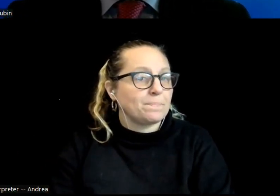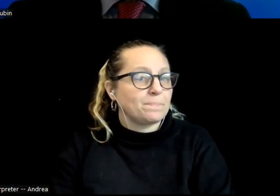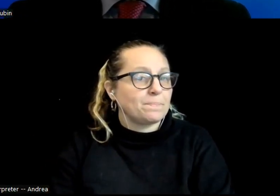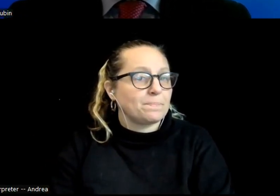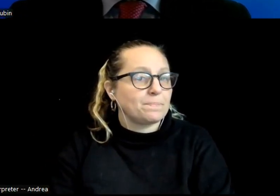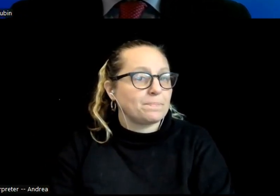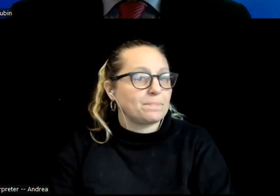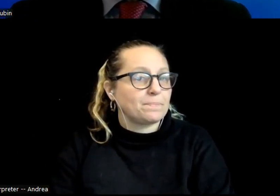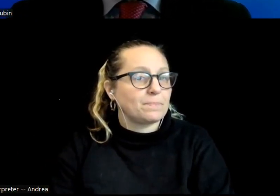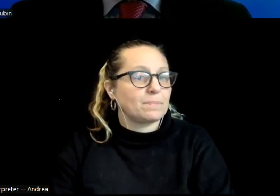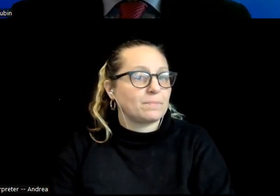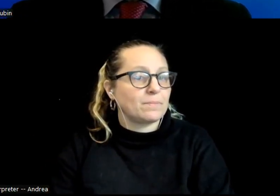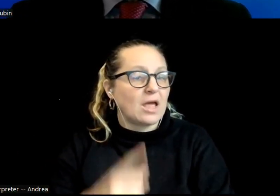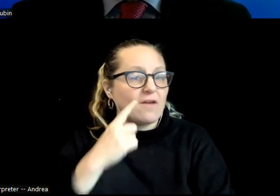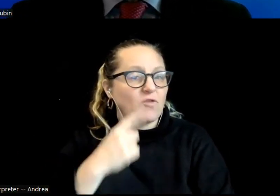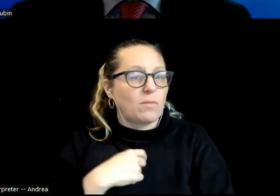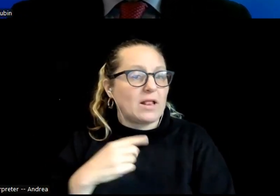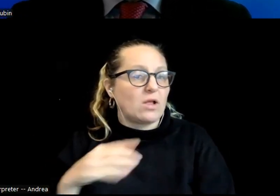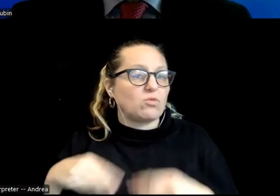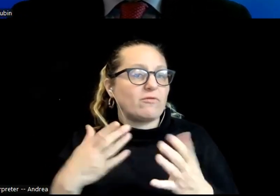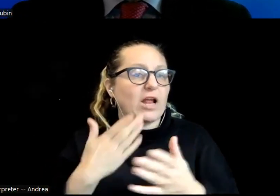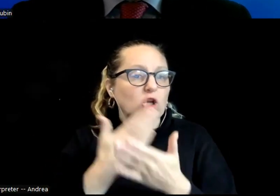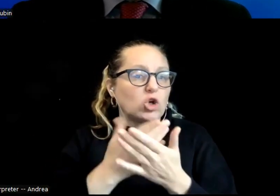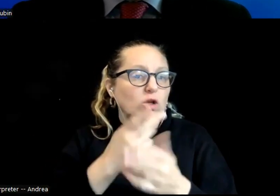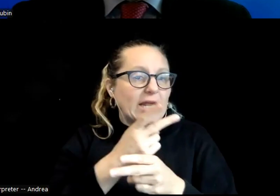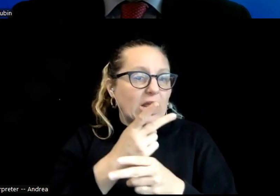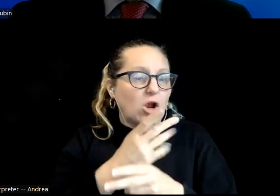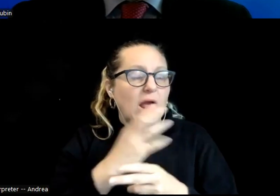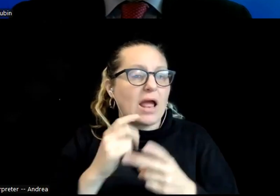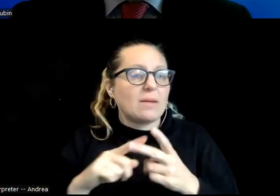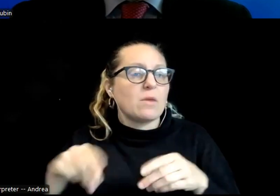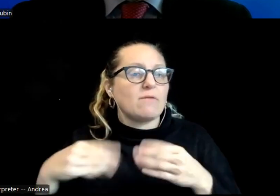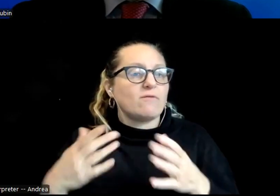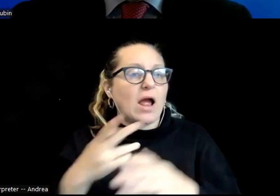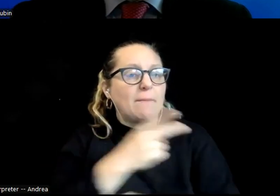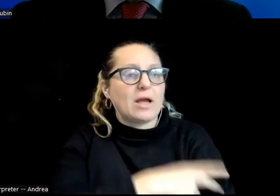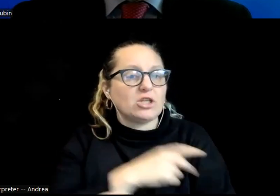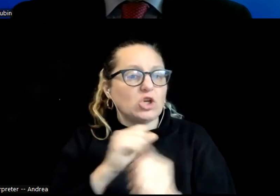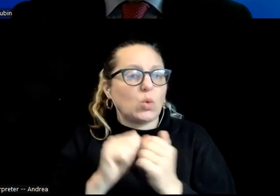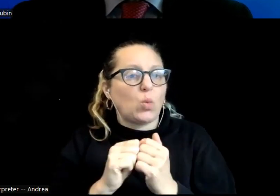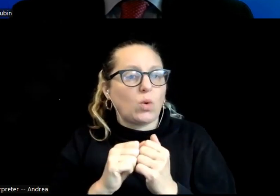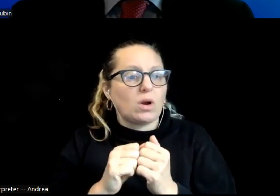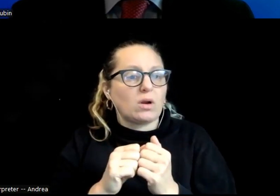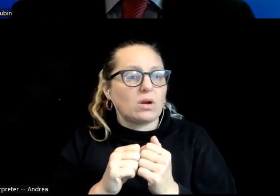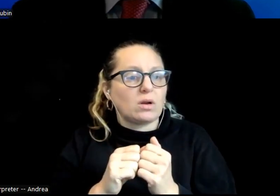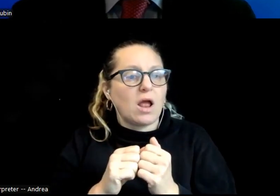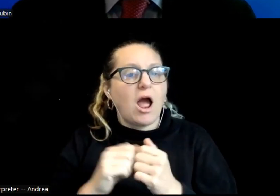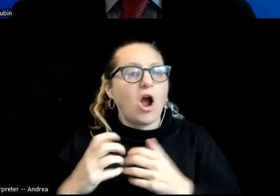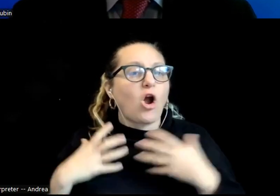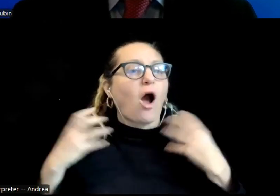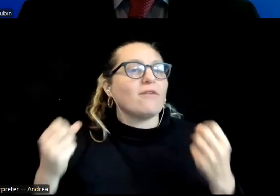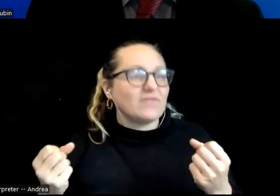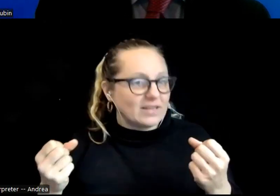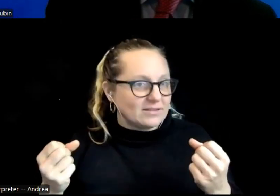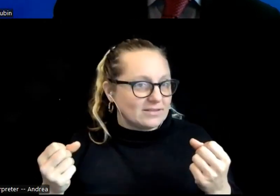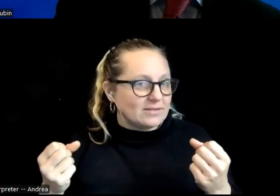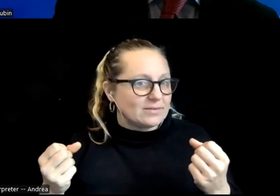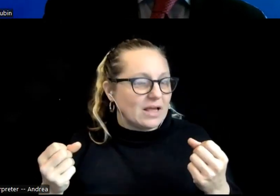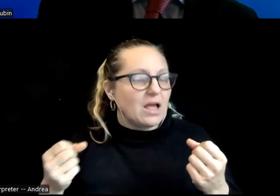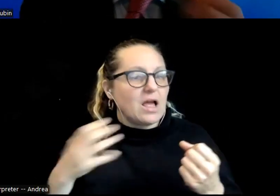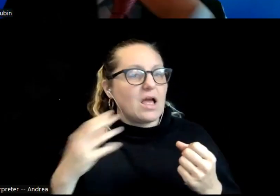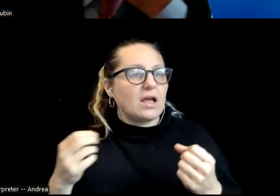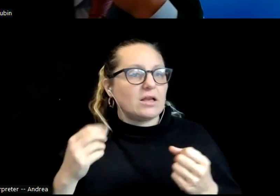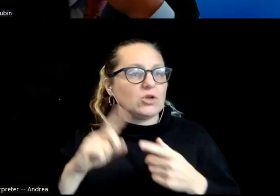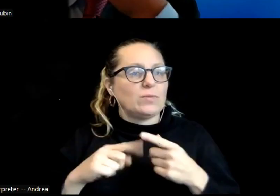For me, it was providing good care and providing the patients with confidence. And I think, to